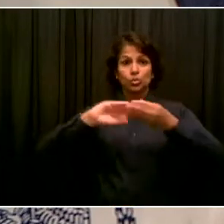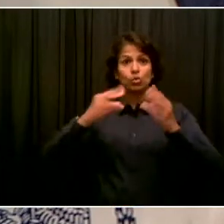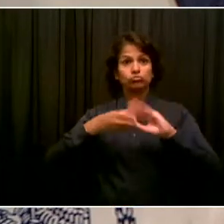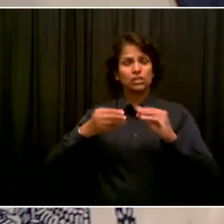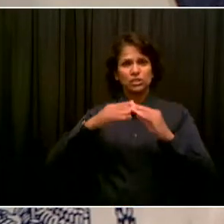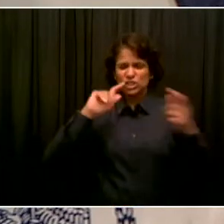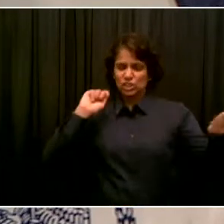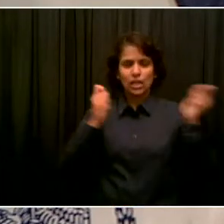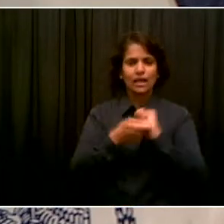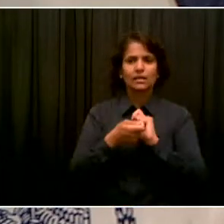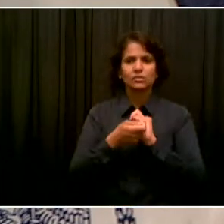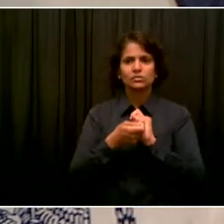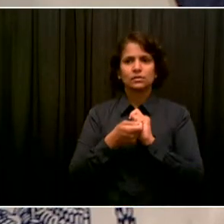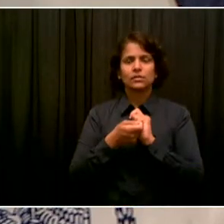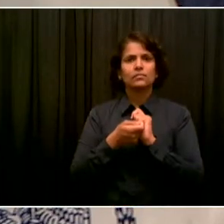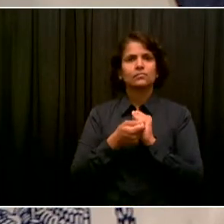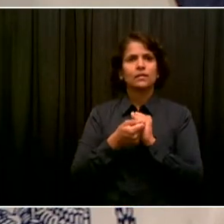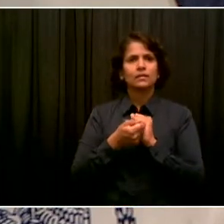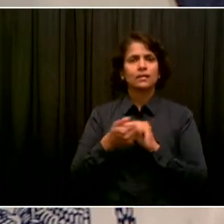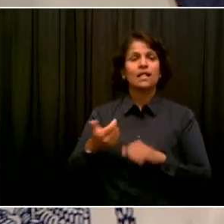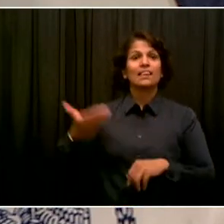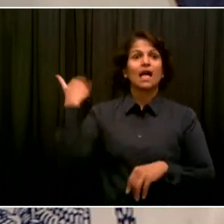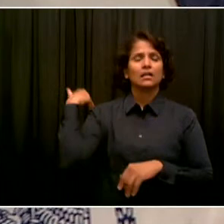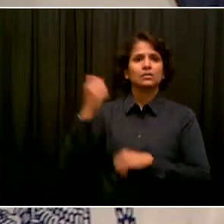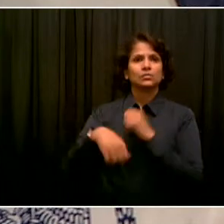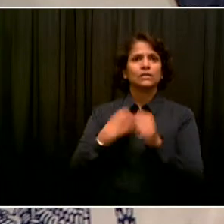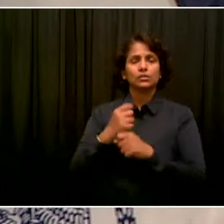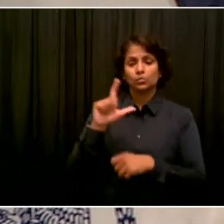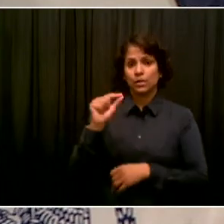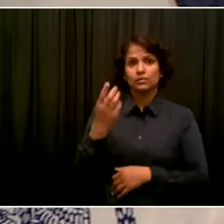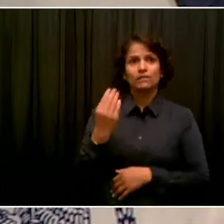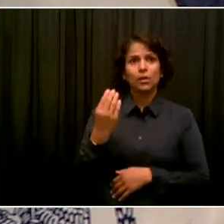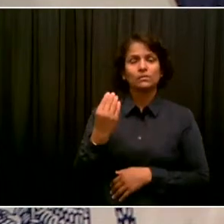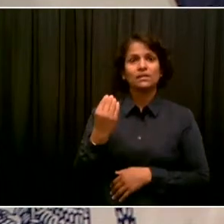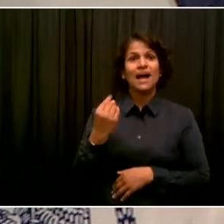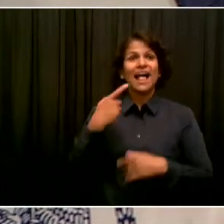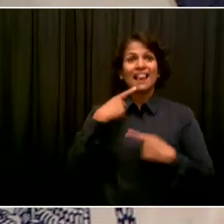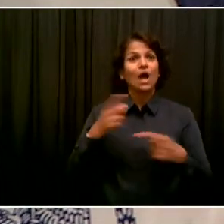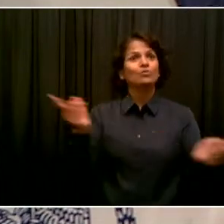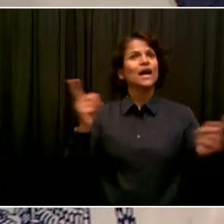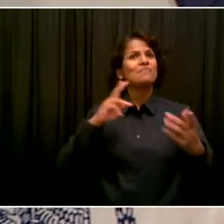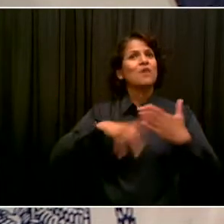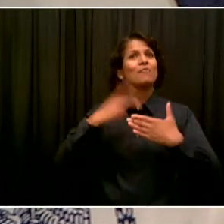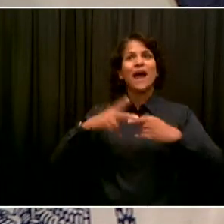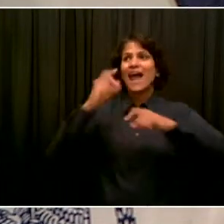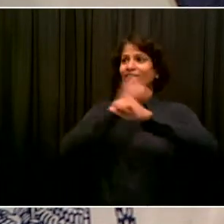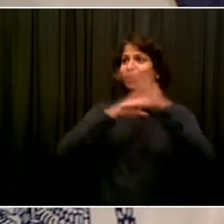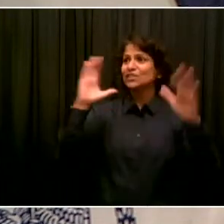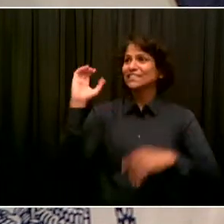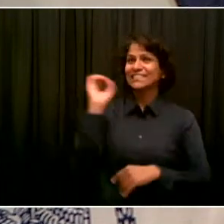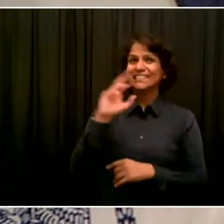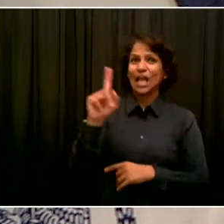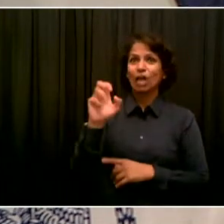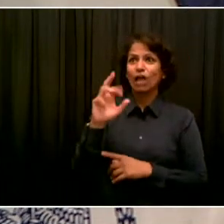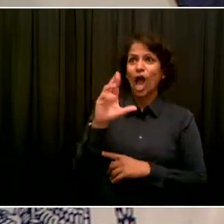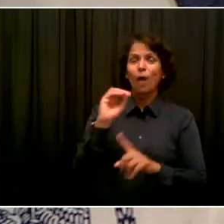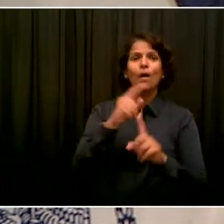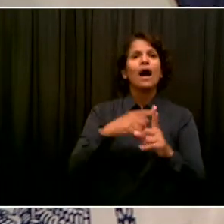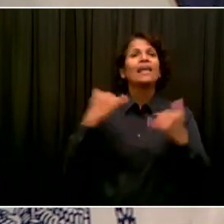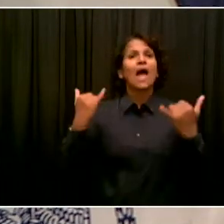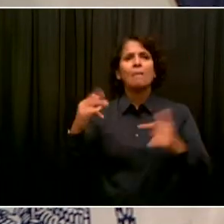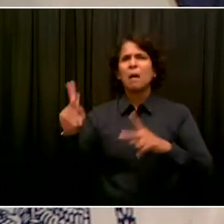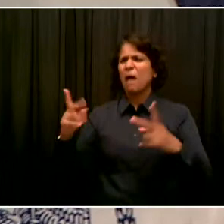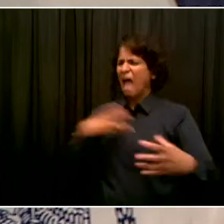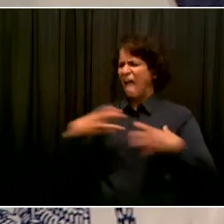2014, another example of so many naysayers that said it would not work, it could not work, New Yorkers would reject